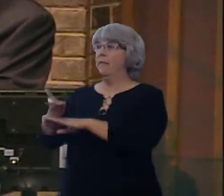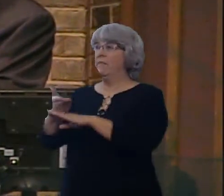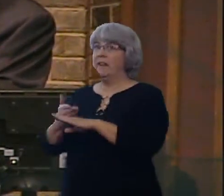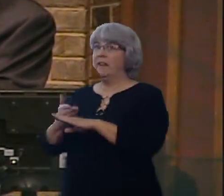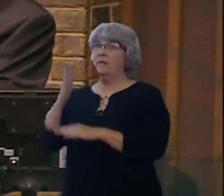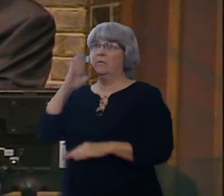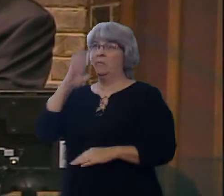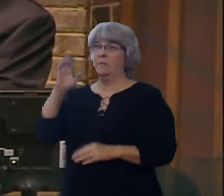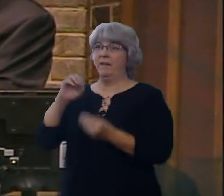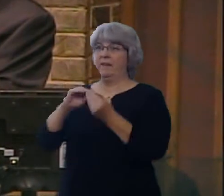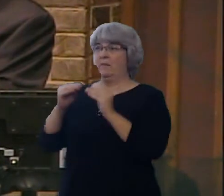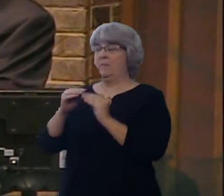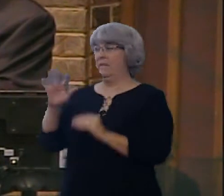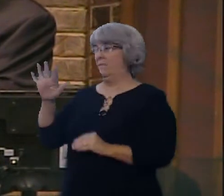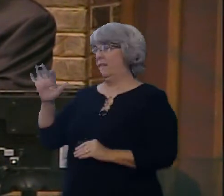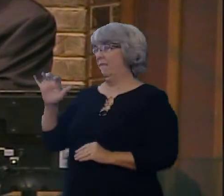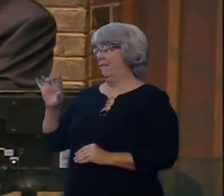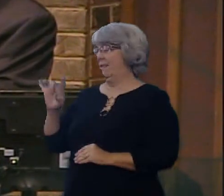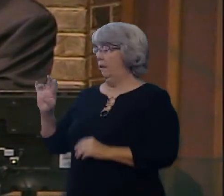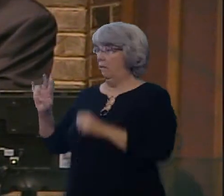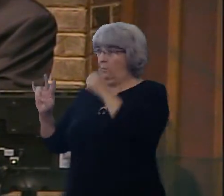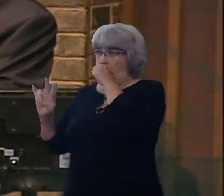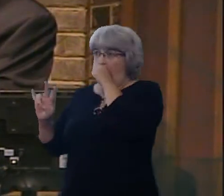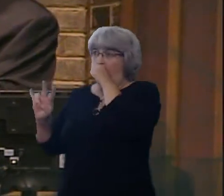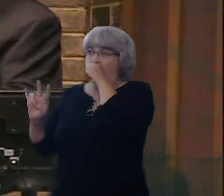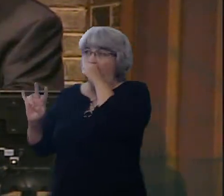587. 587.